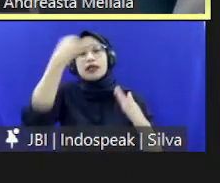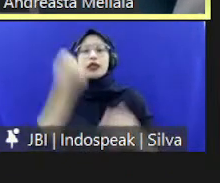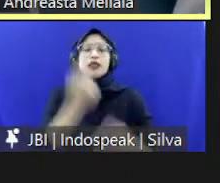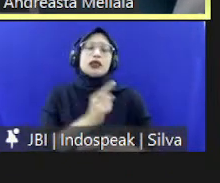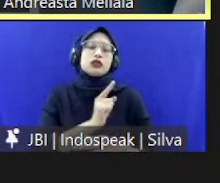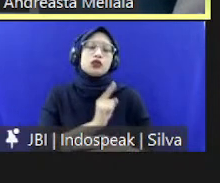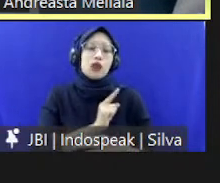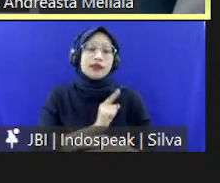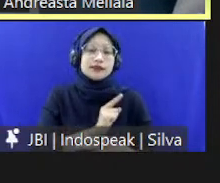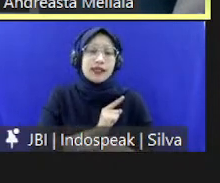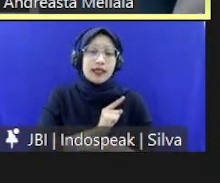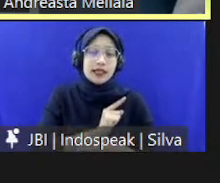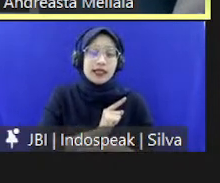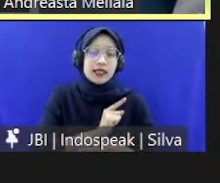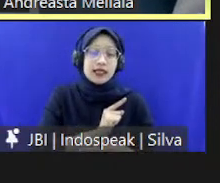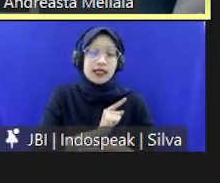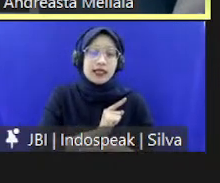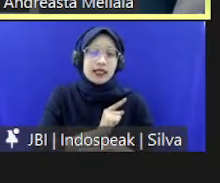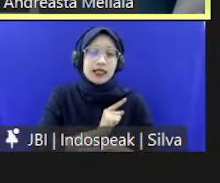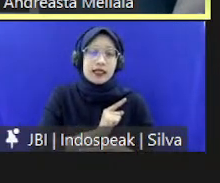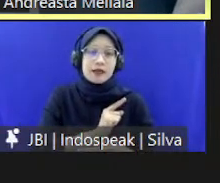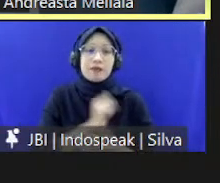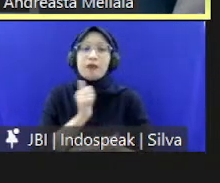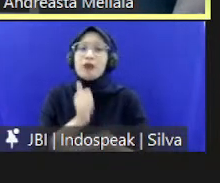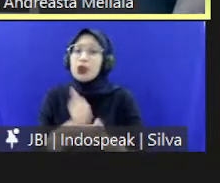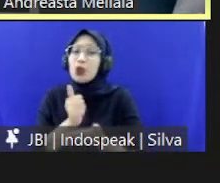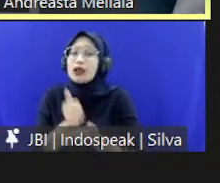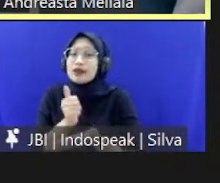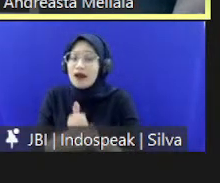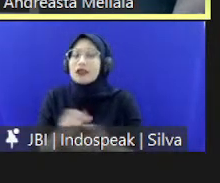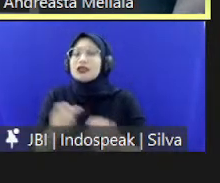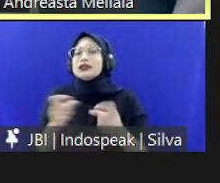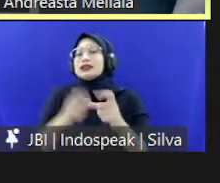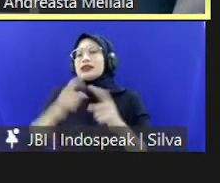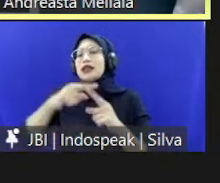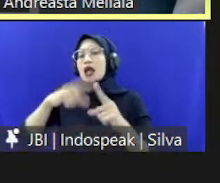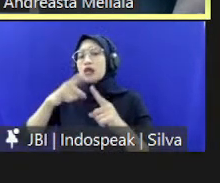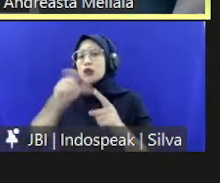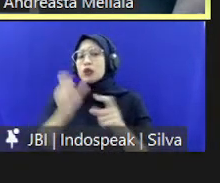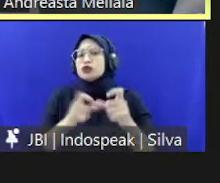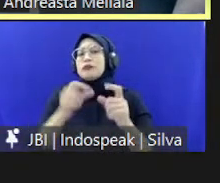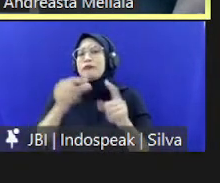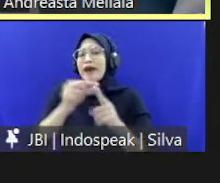status actually is a civil servant.